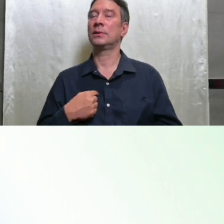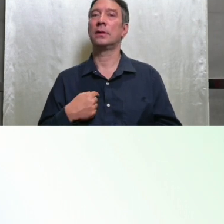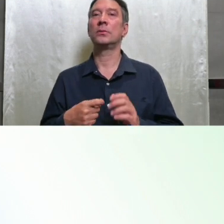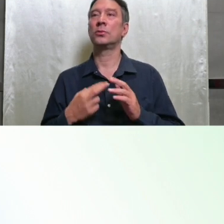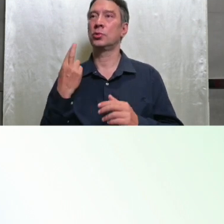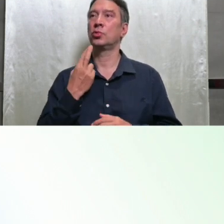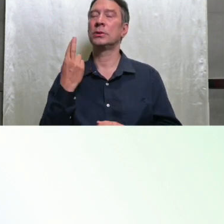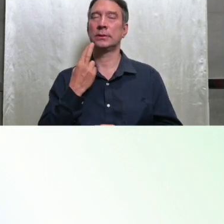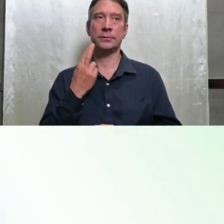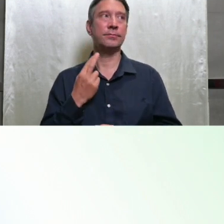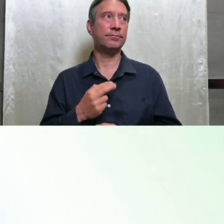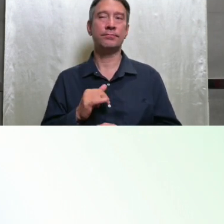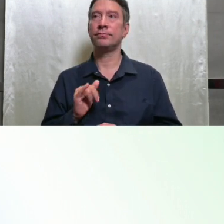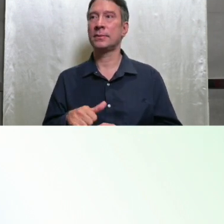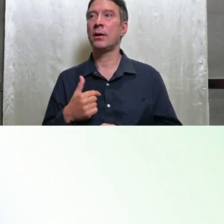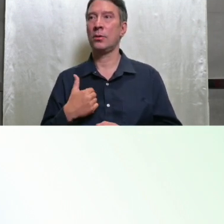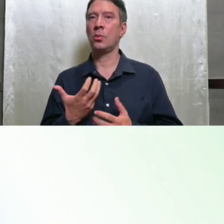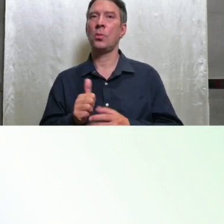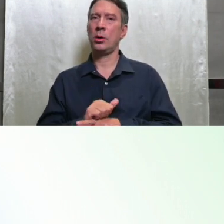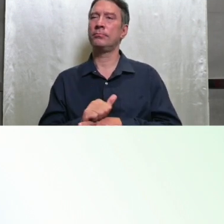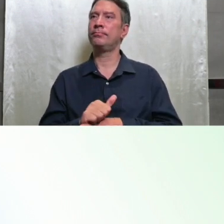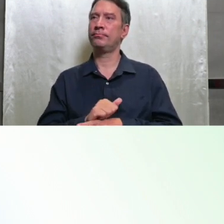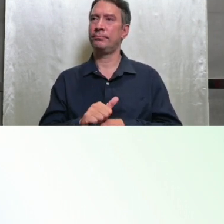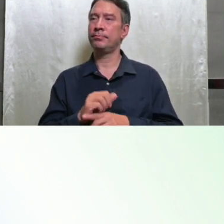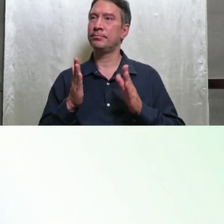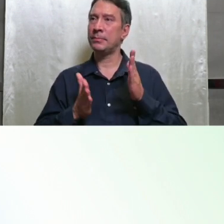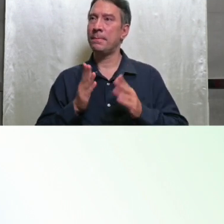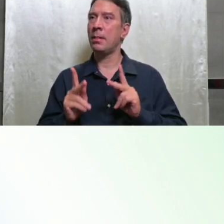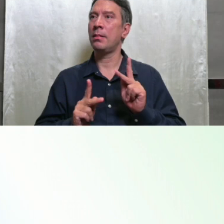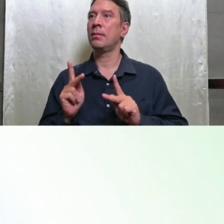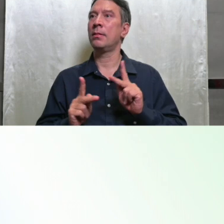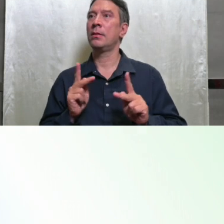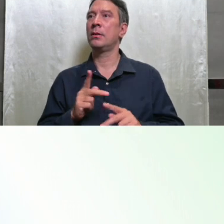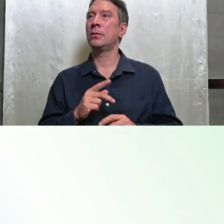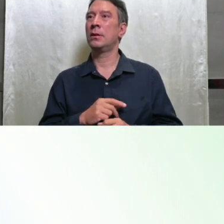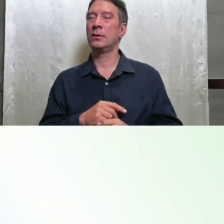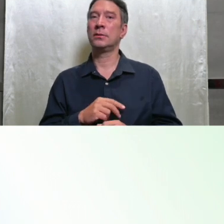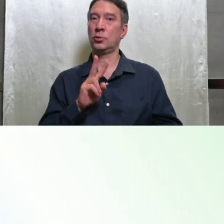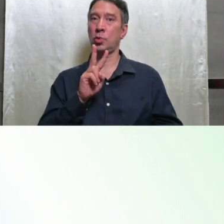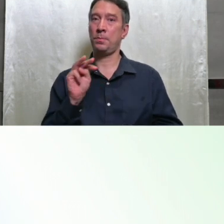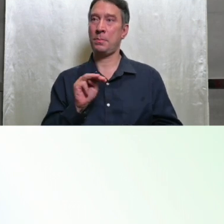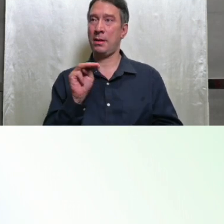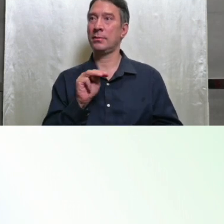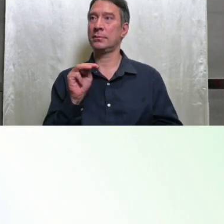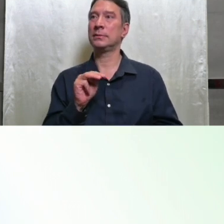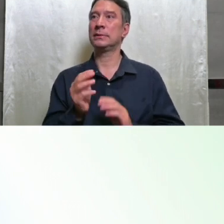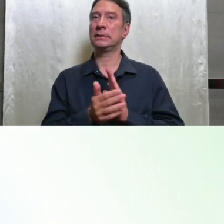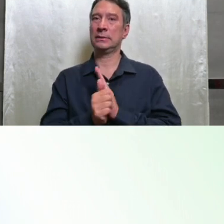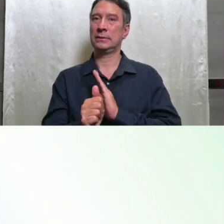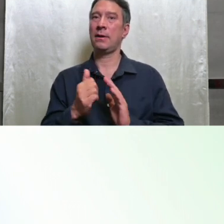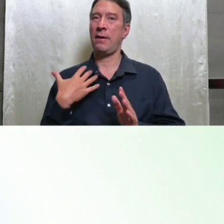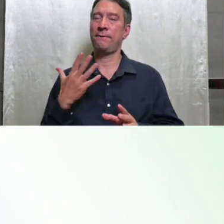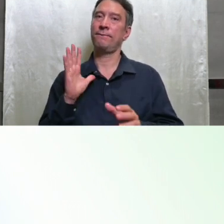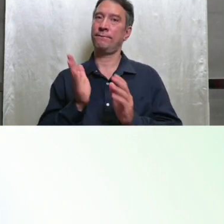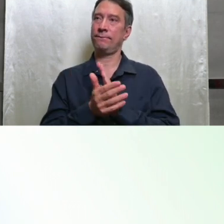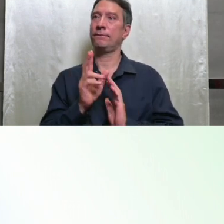by 2026 to provide you with AI skills, to understand what AI is, and make it really easy